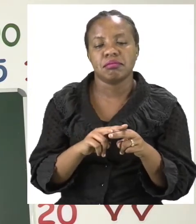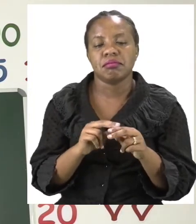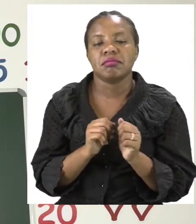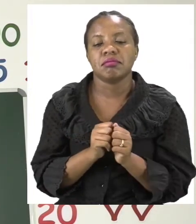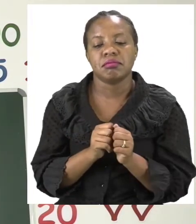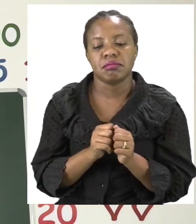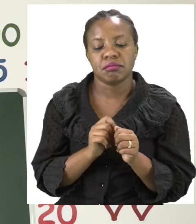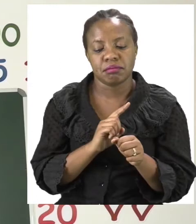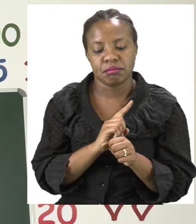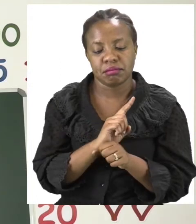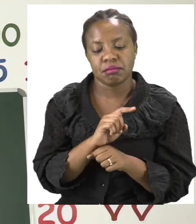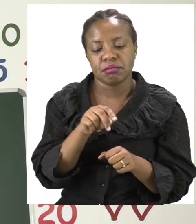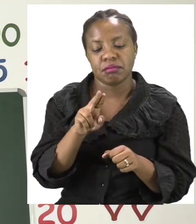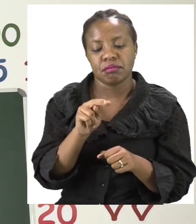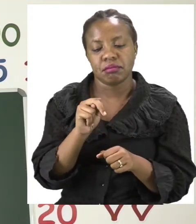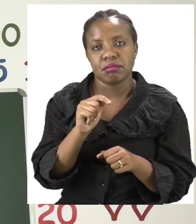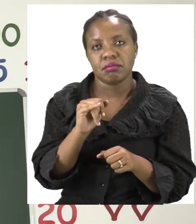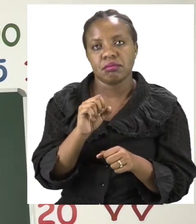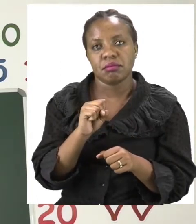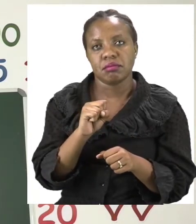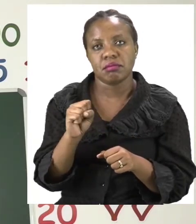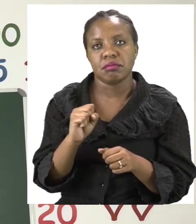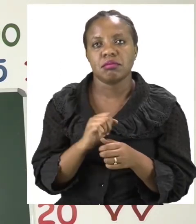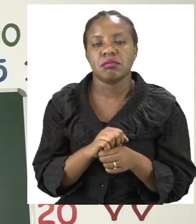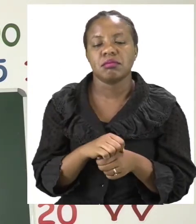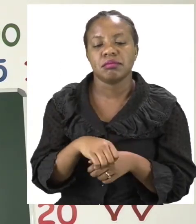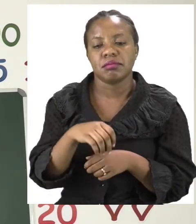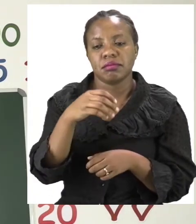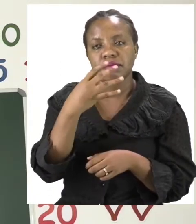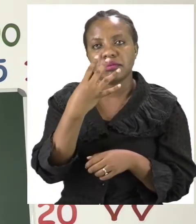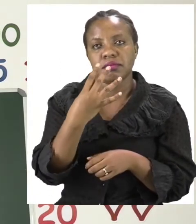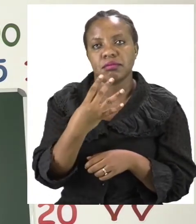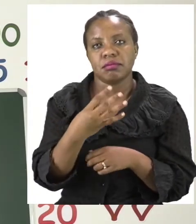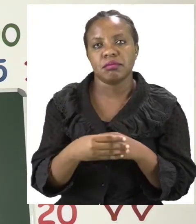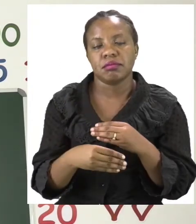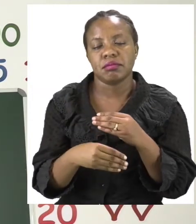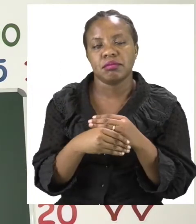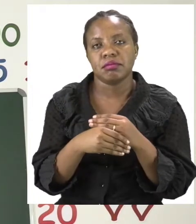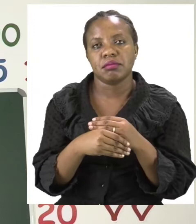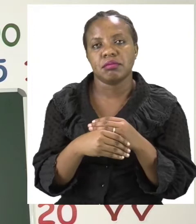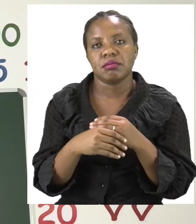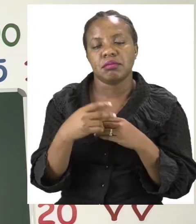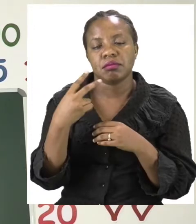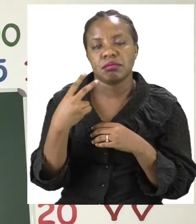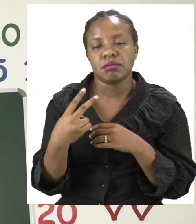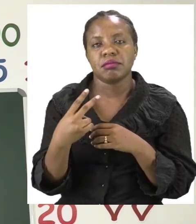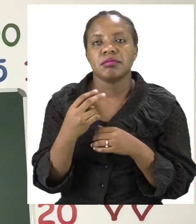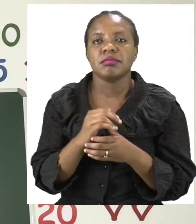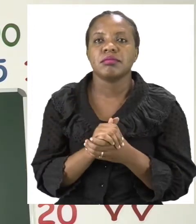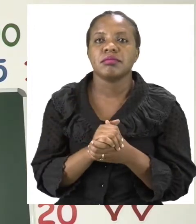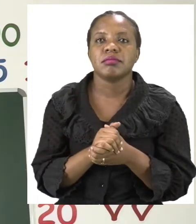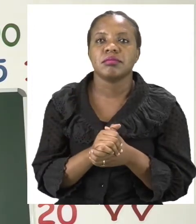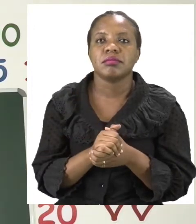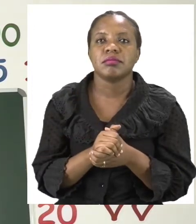units, which in this case is 4 plus 2.